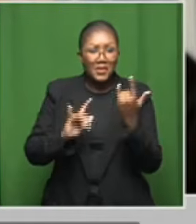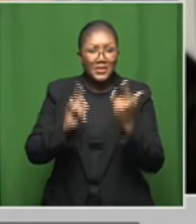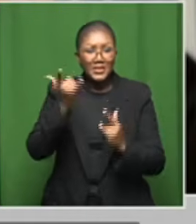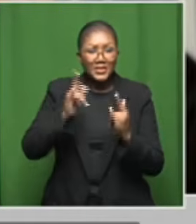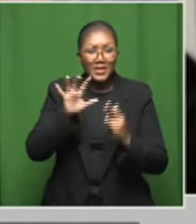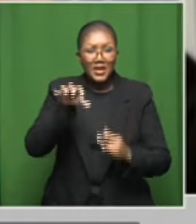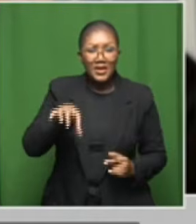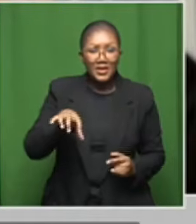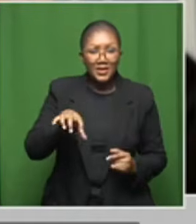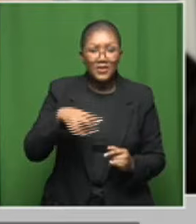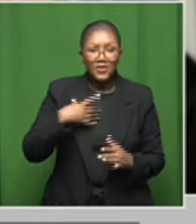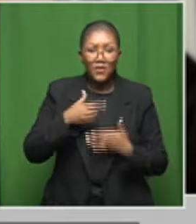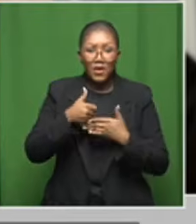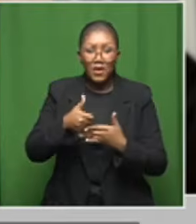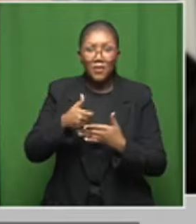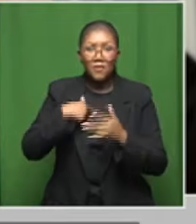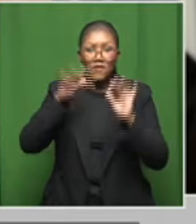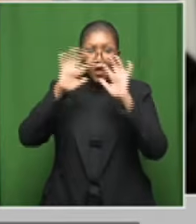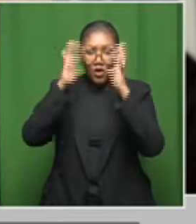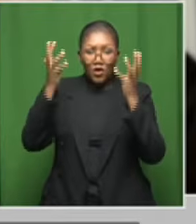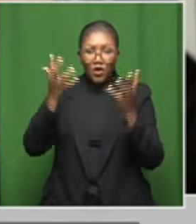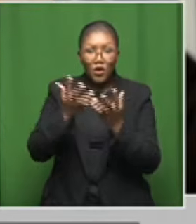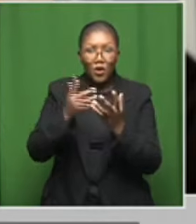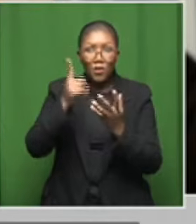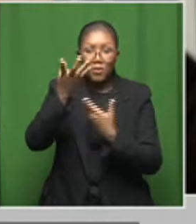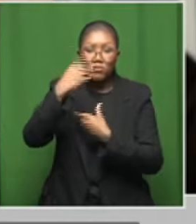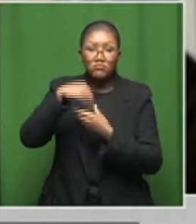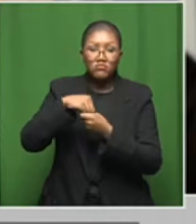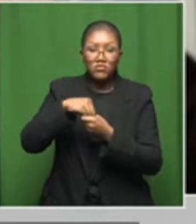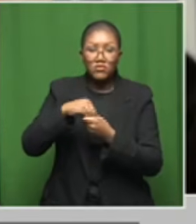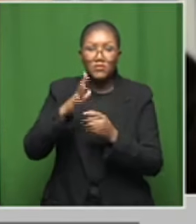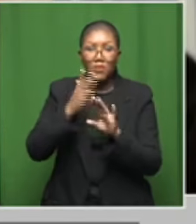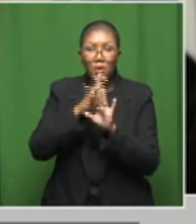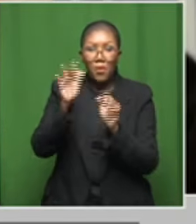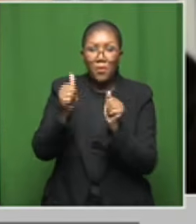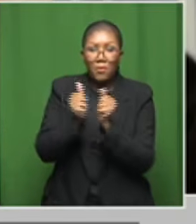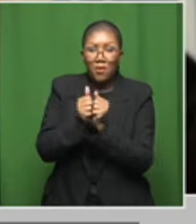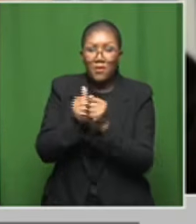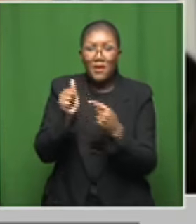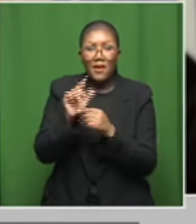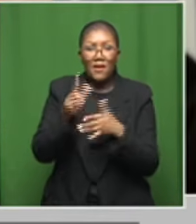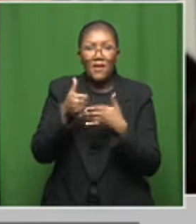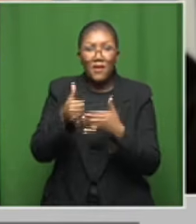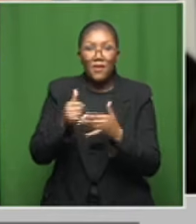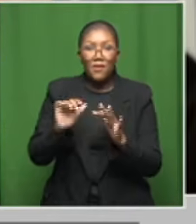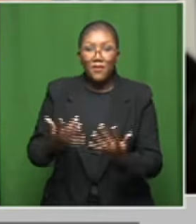obviously extend into the global atmosphere and the power of partnerships.